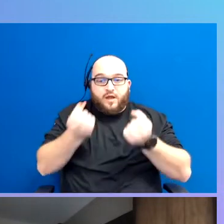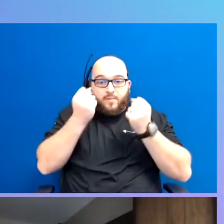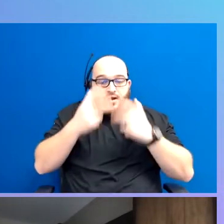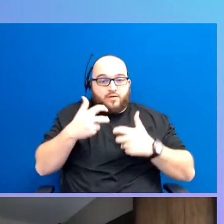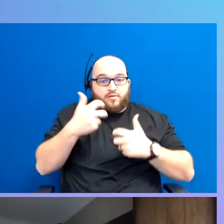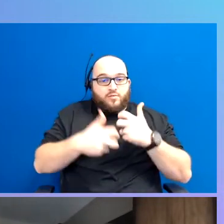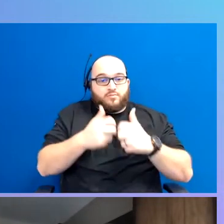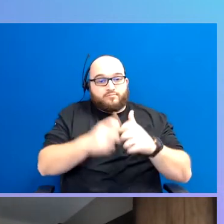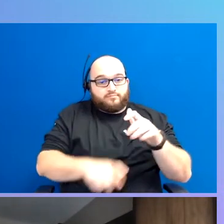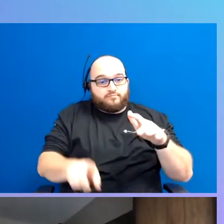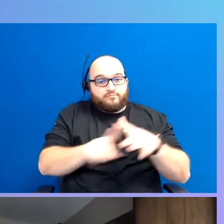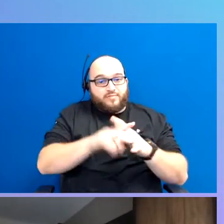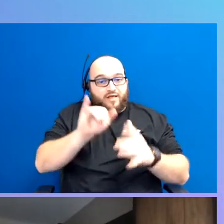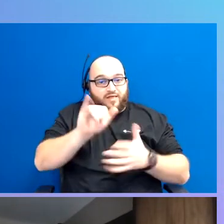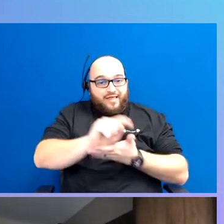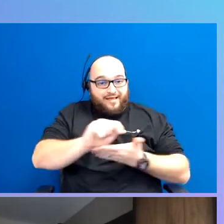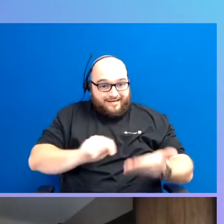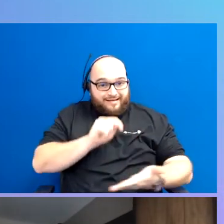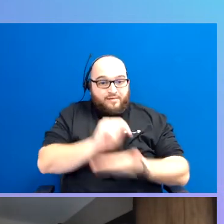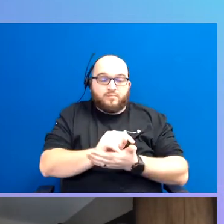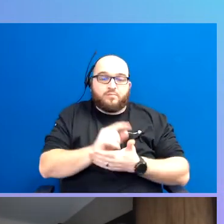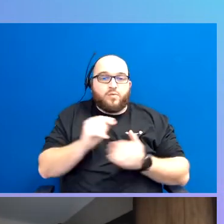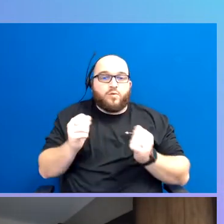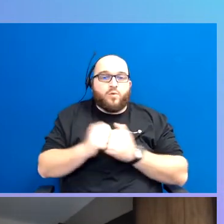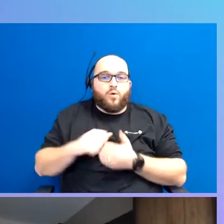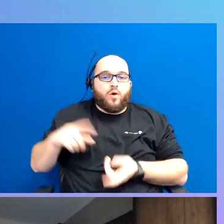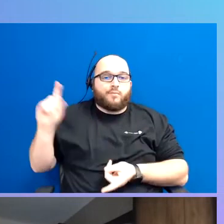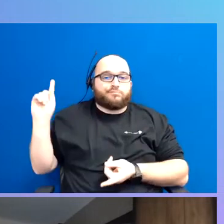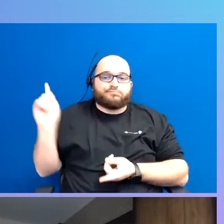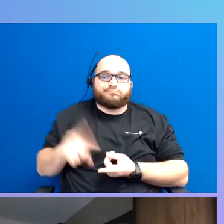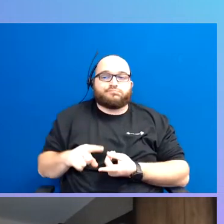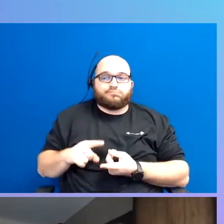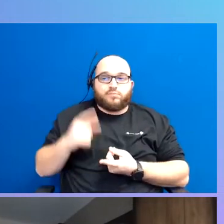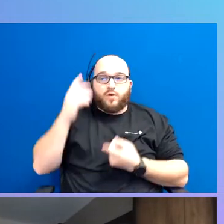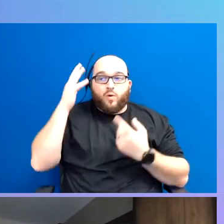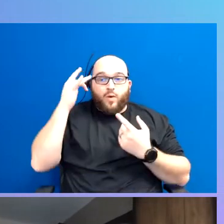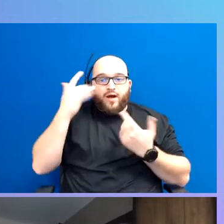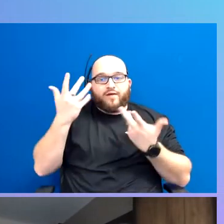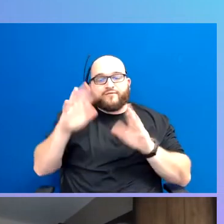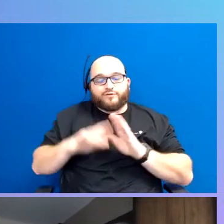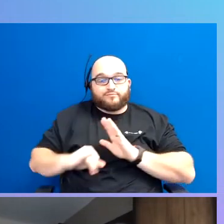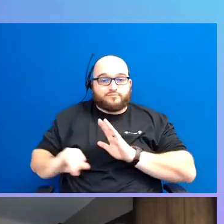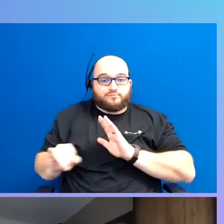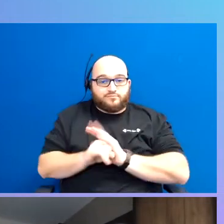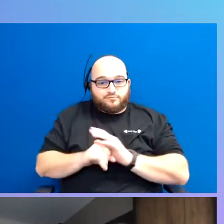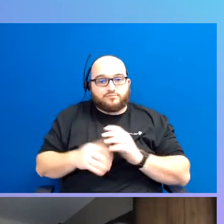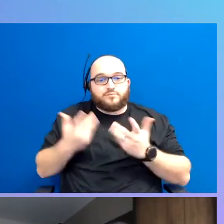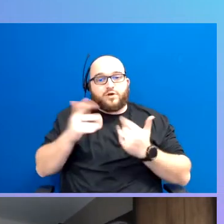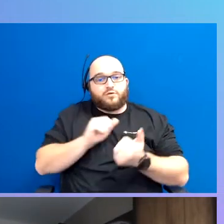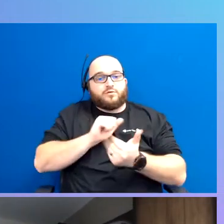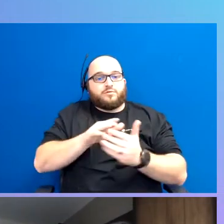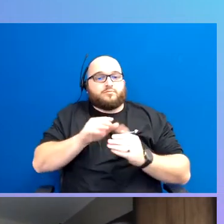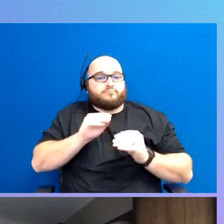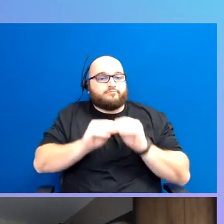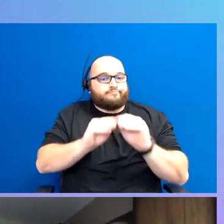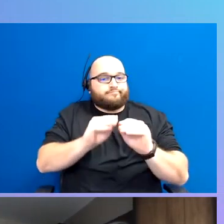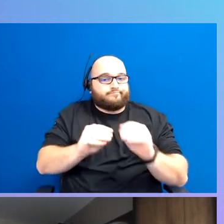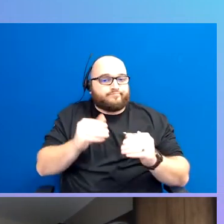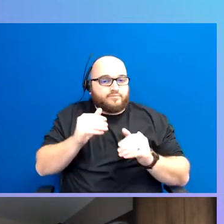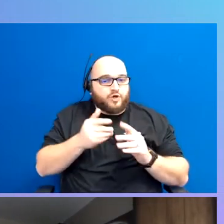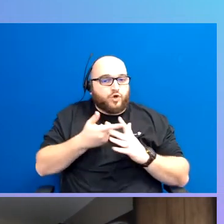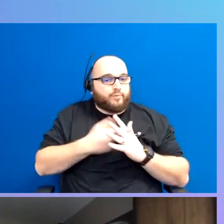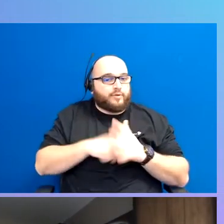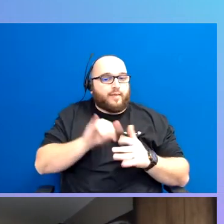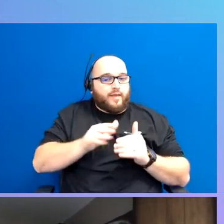up at that point in time were a lot lower because they'd been identified and addressed much earlier in the process.